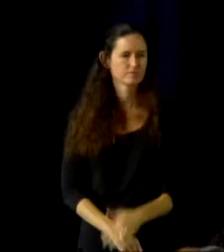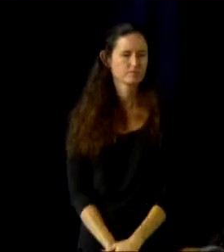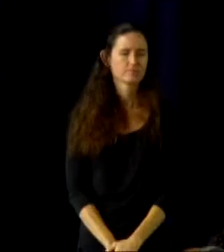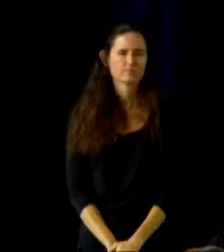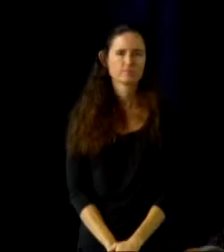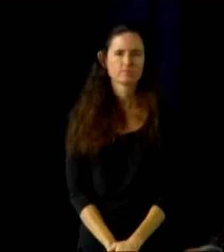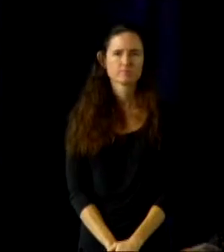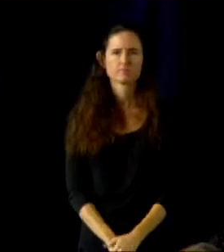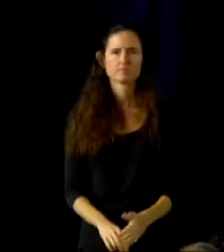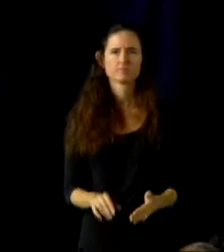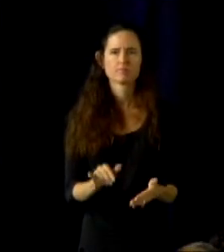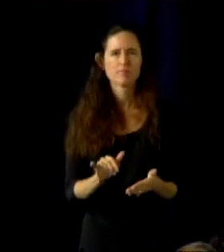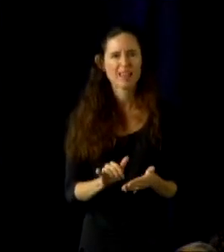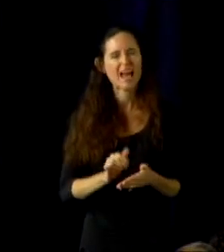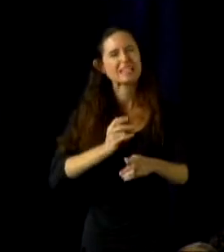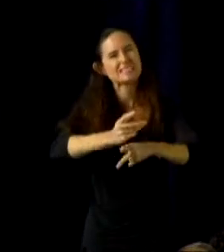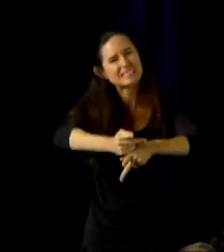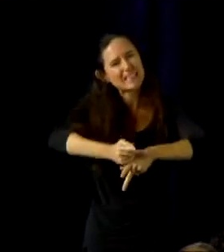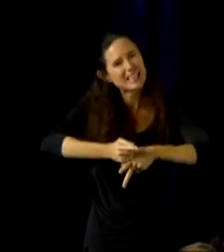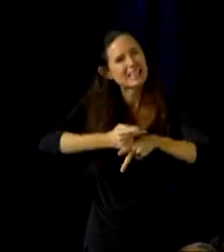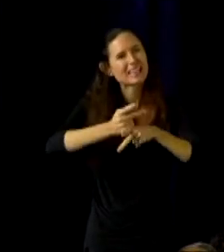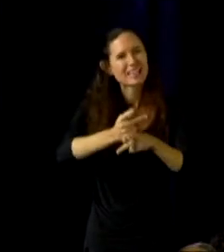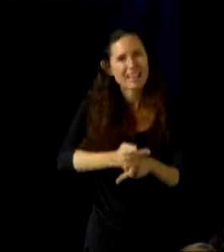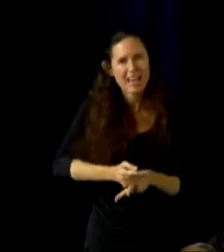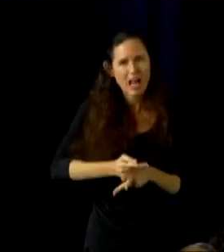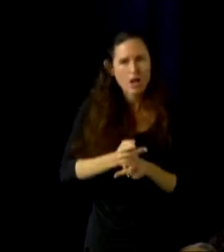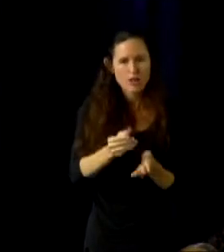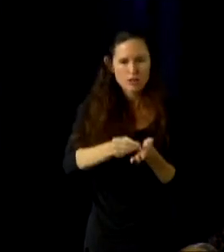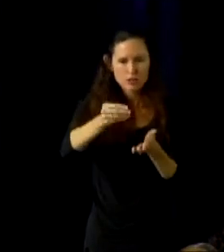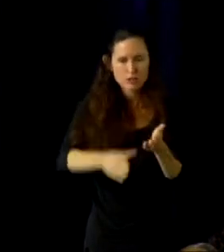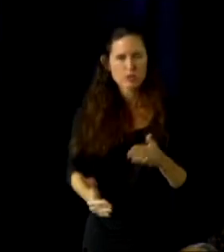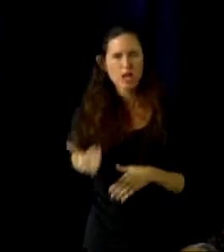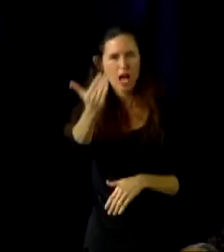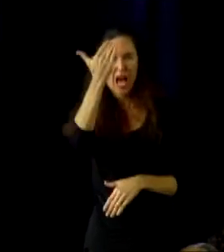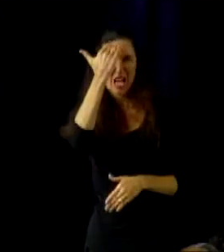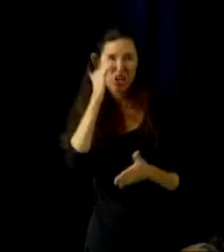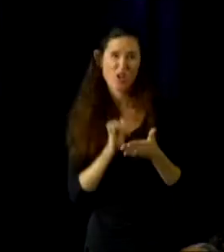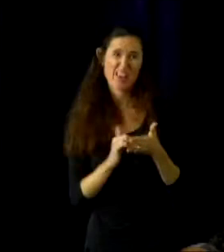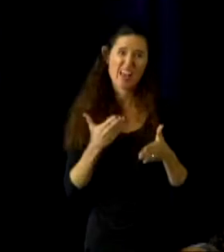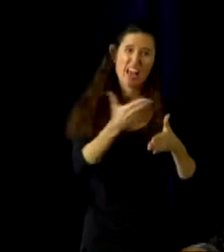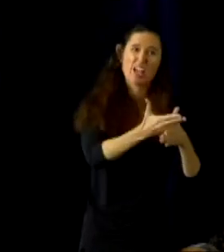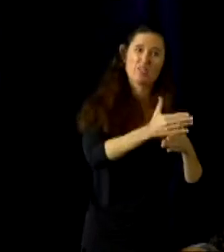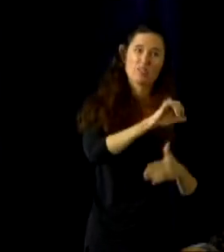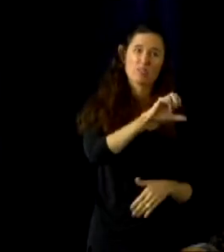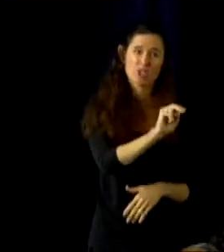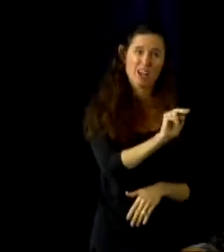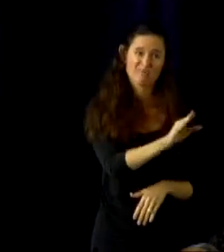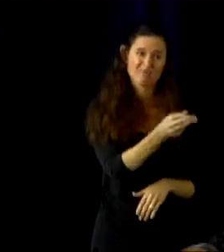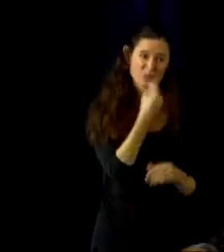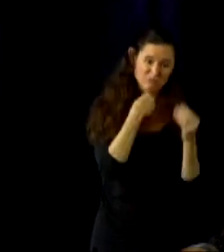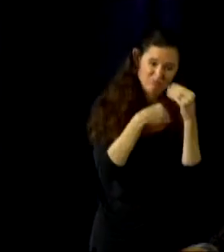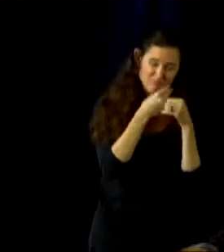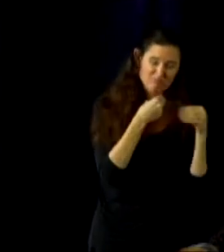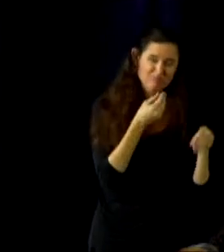That's taking care of one of our own. I know that I interrupted John's dinner when I made that call. And I don't know what your phone